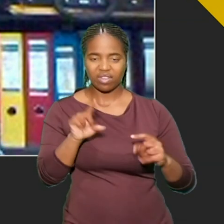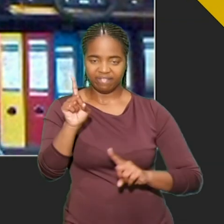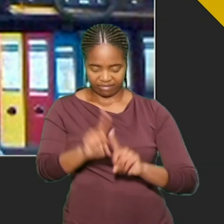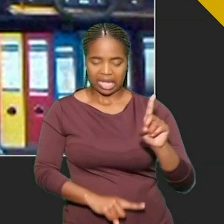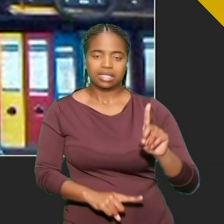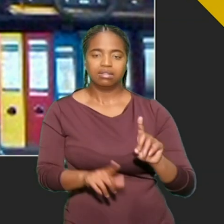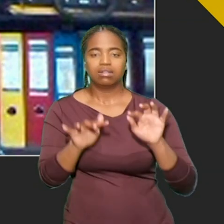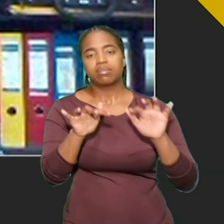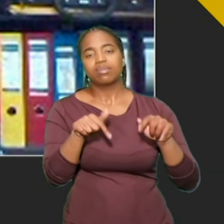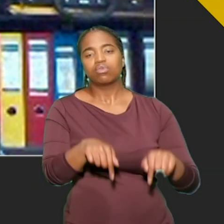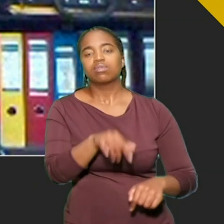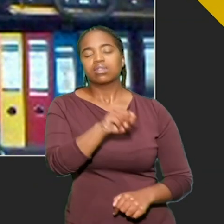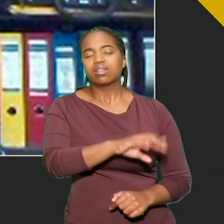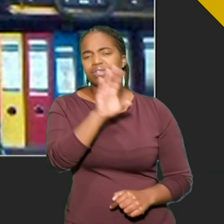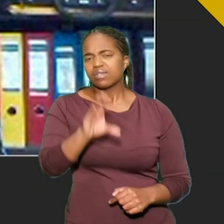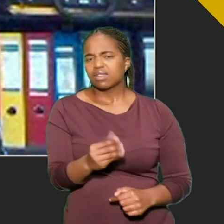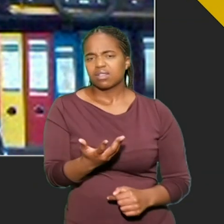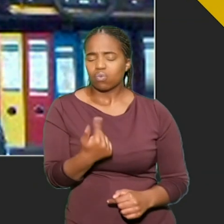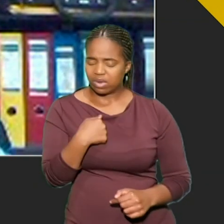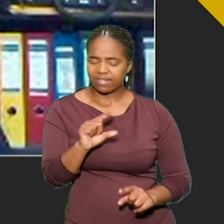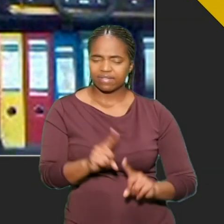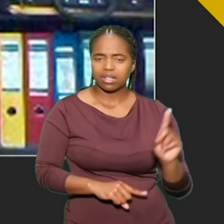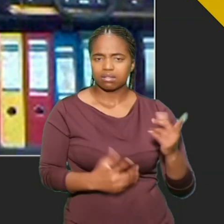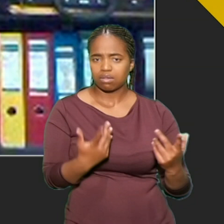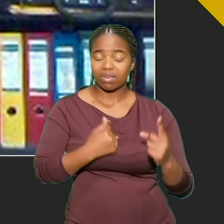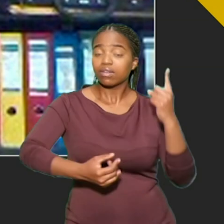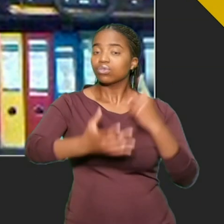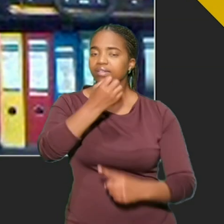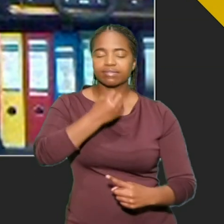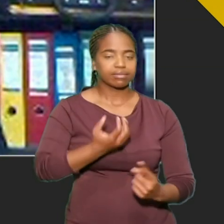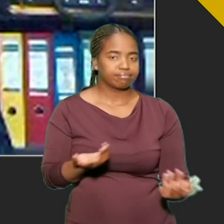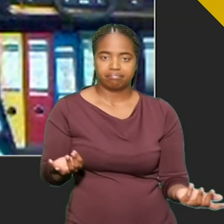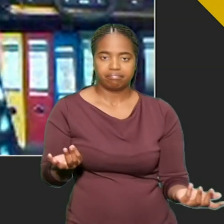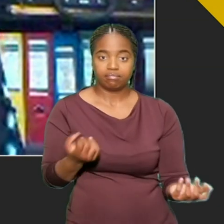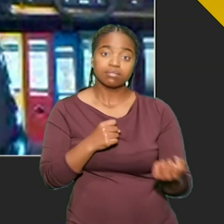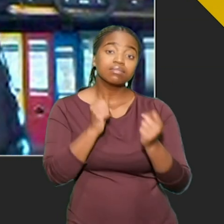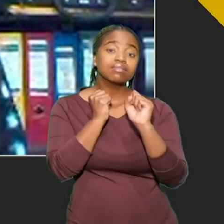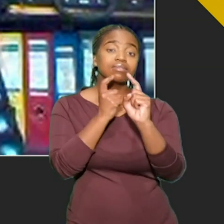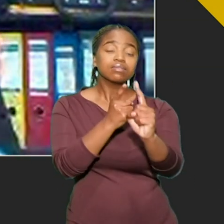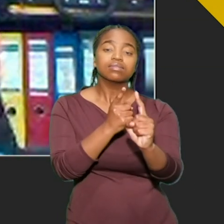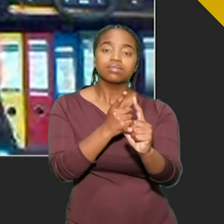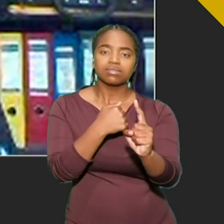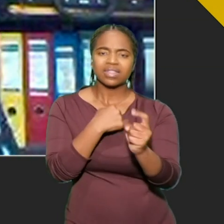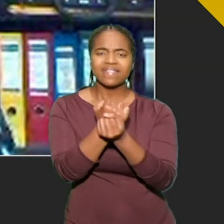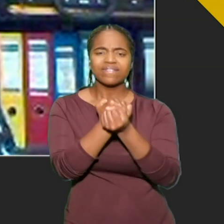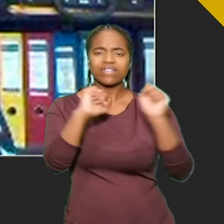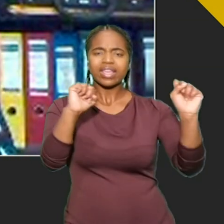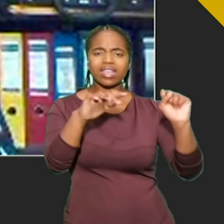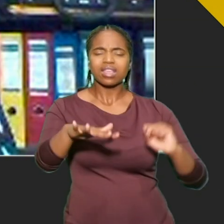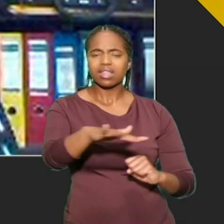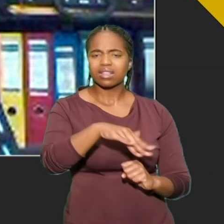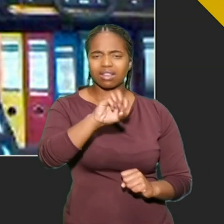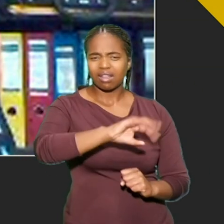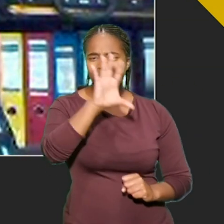done badly. We've not achieved the objectives of a free and democratic South